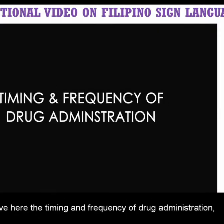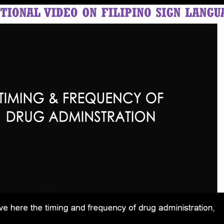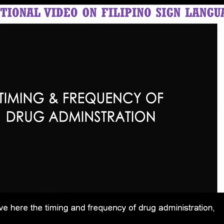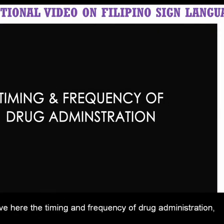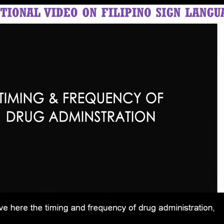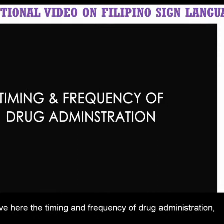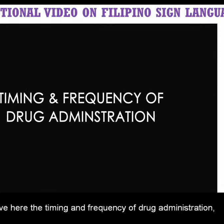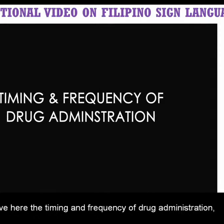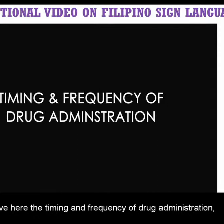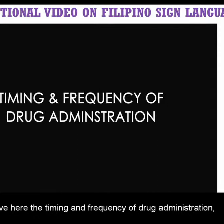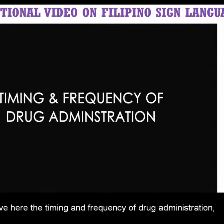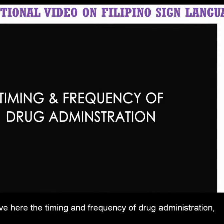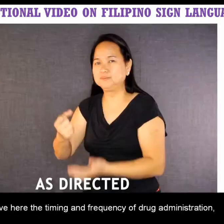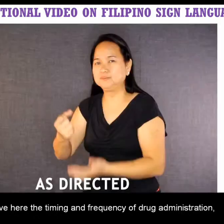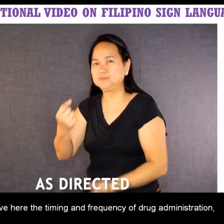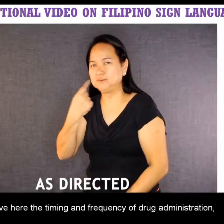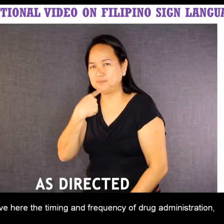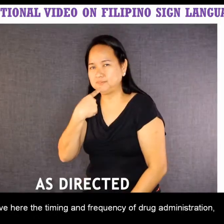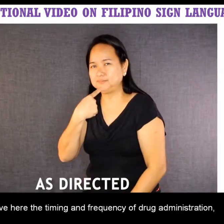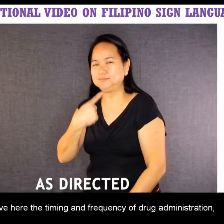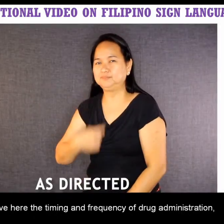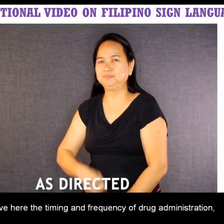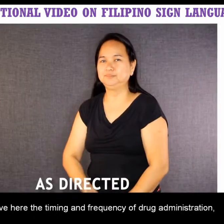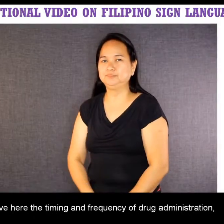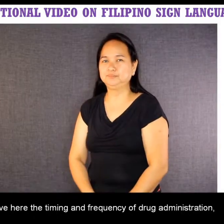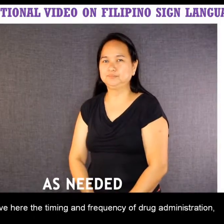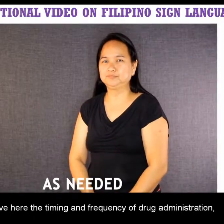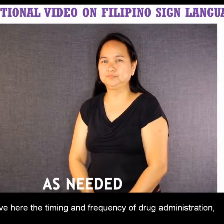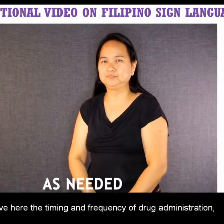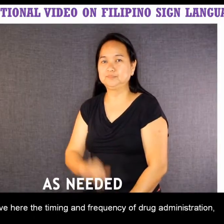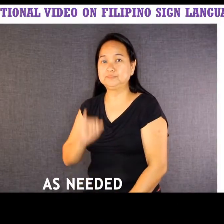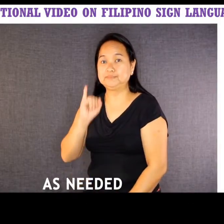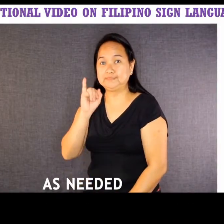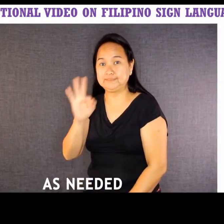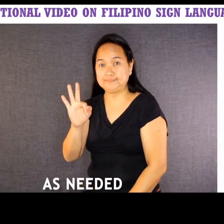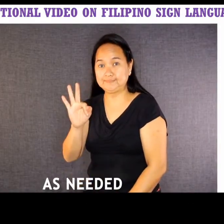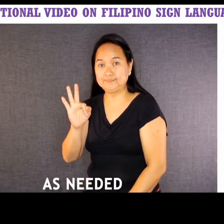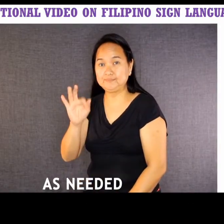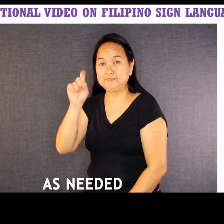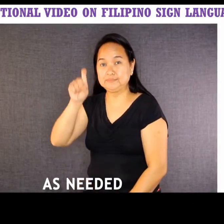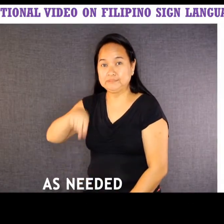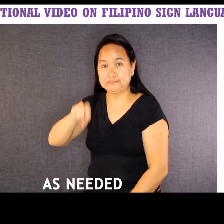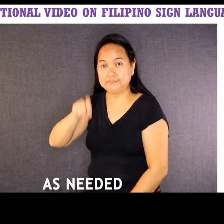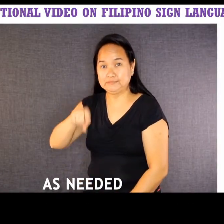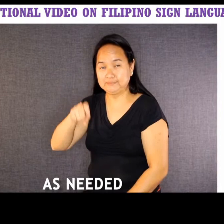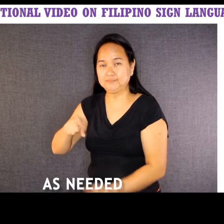the timing and frequency of drug administration.